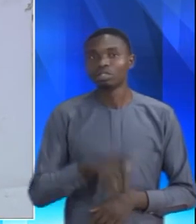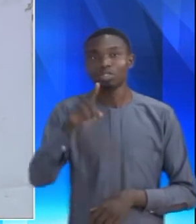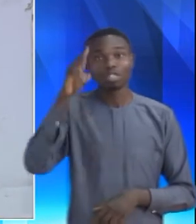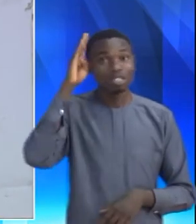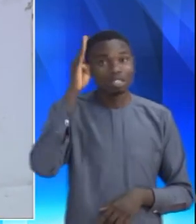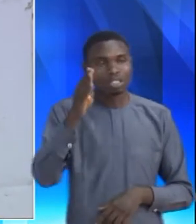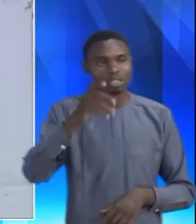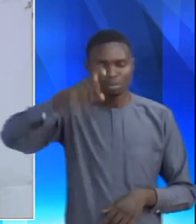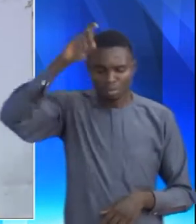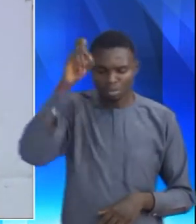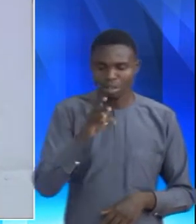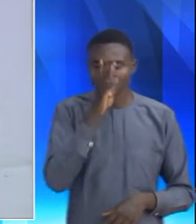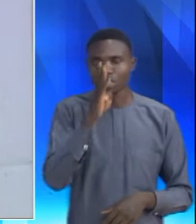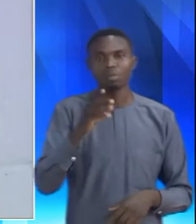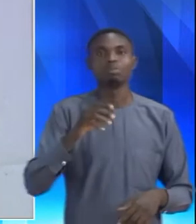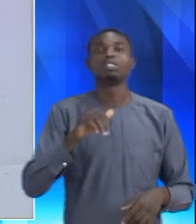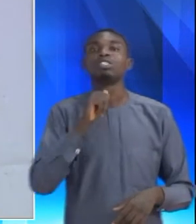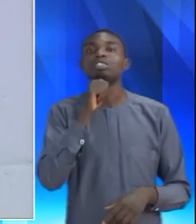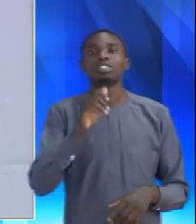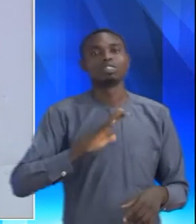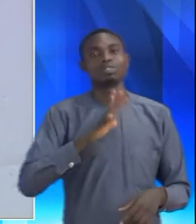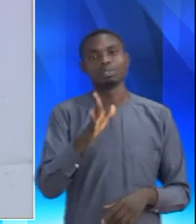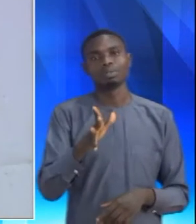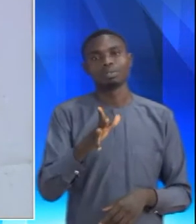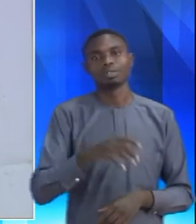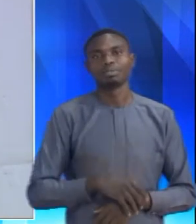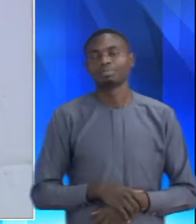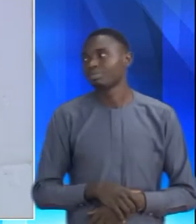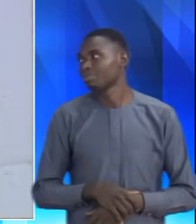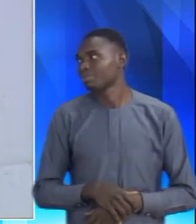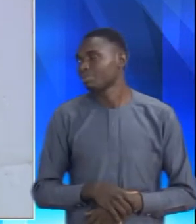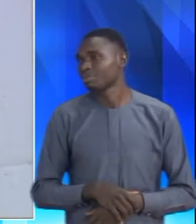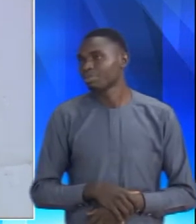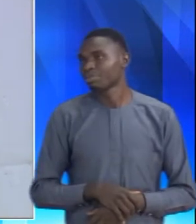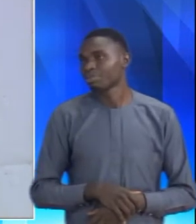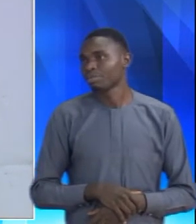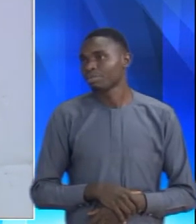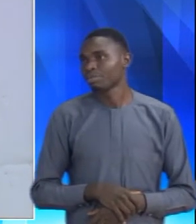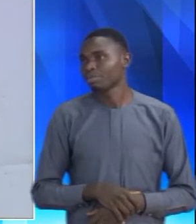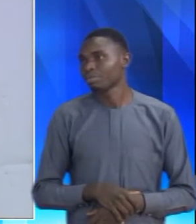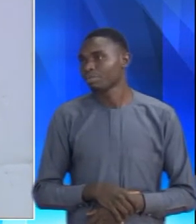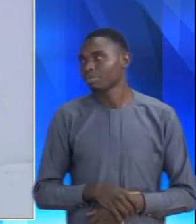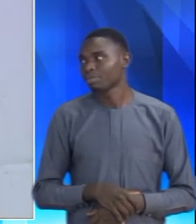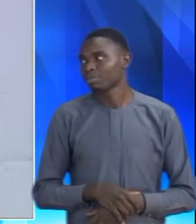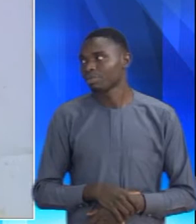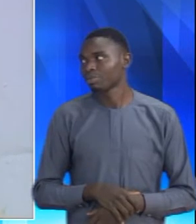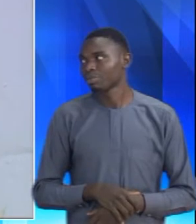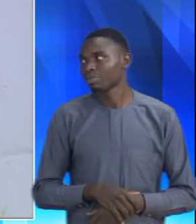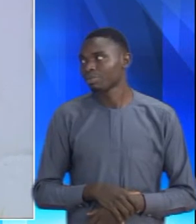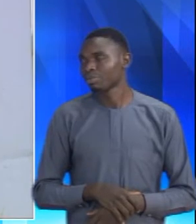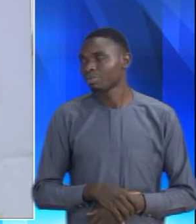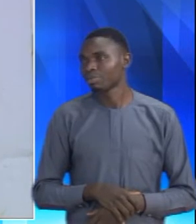informal. But being that we are only considering the features, we are not going to the details.